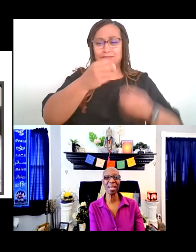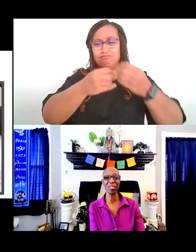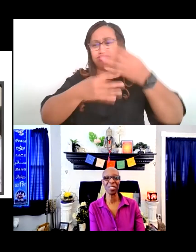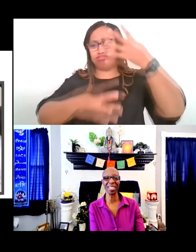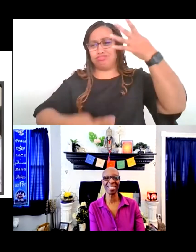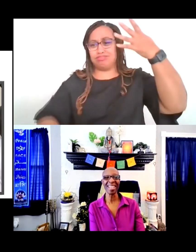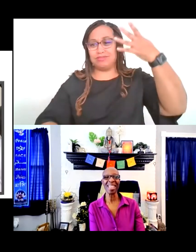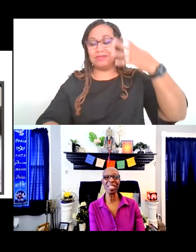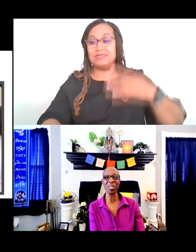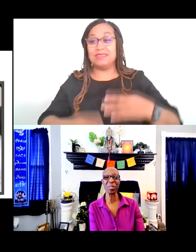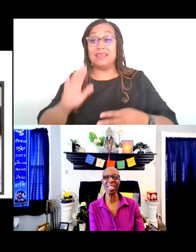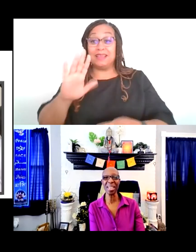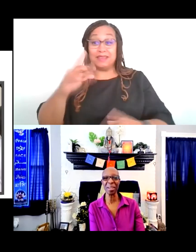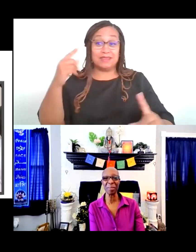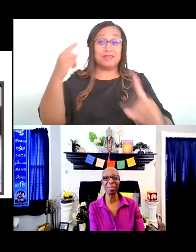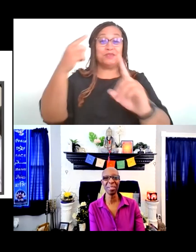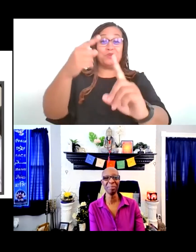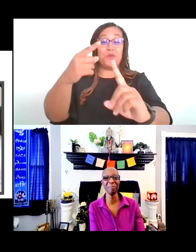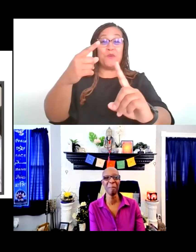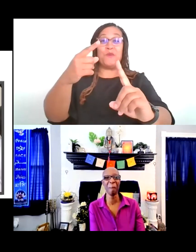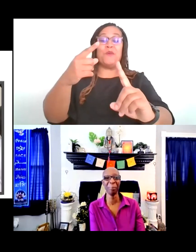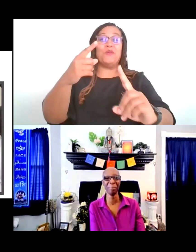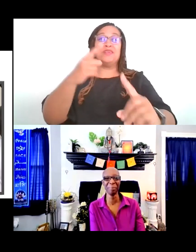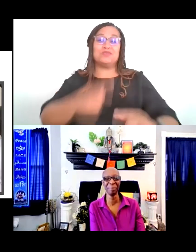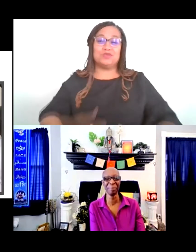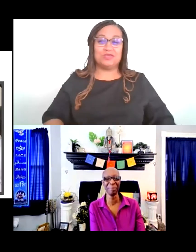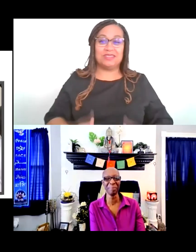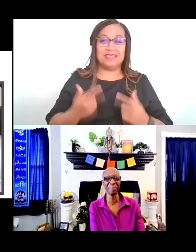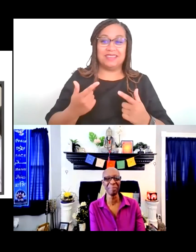His mission is to live,